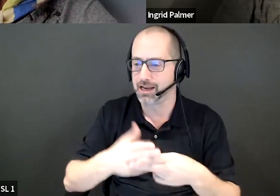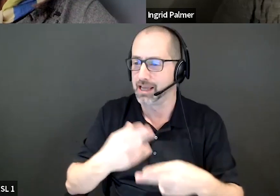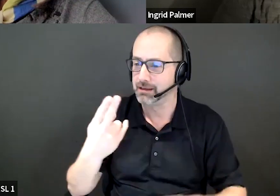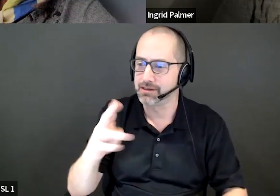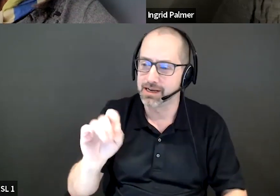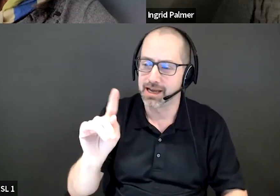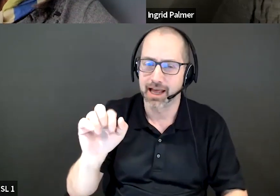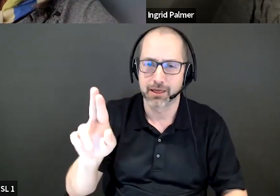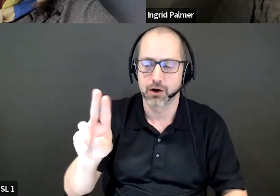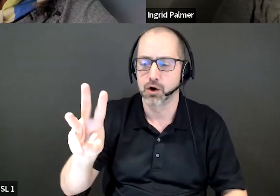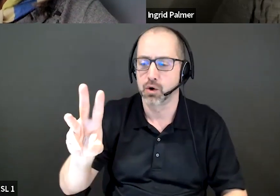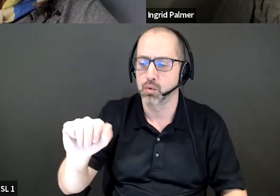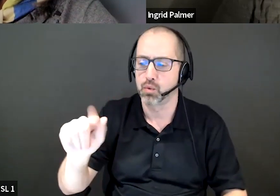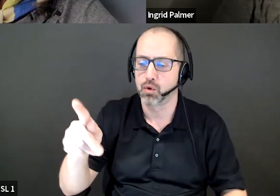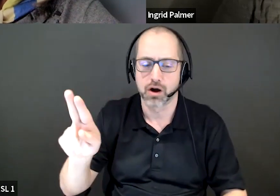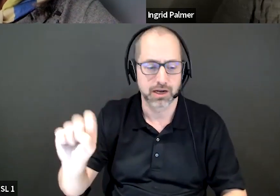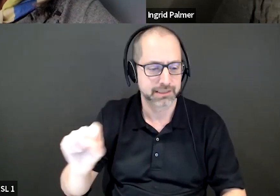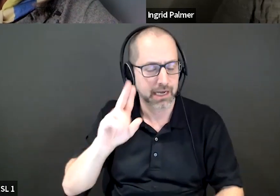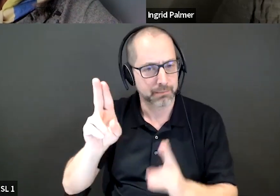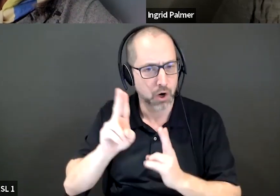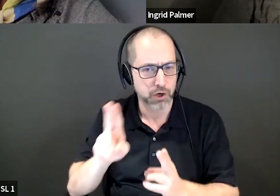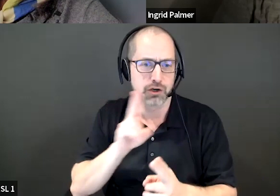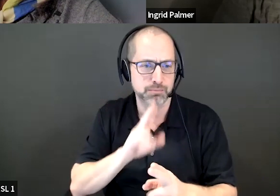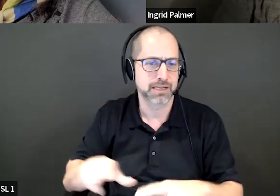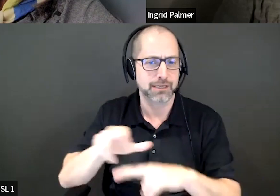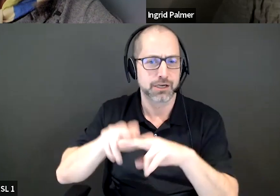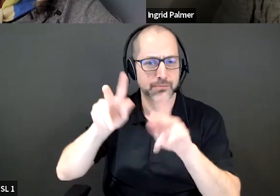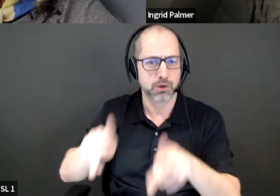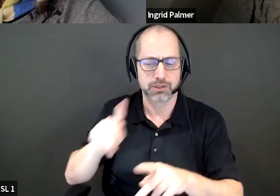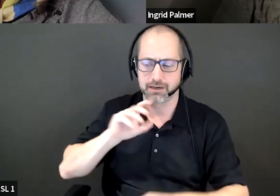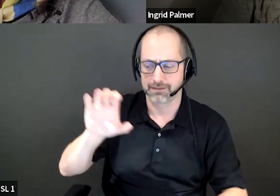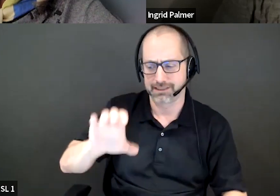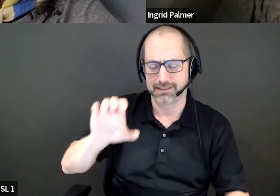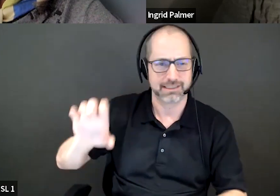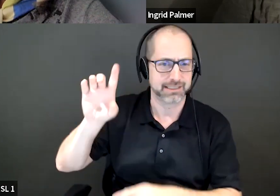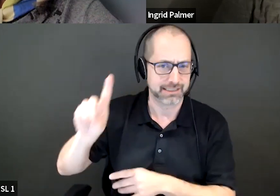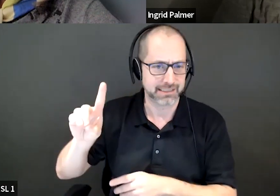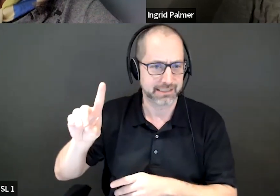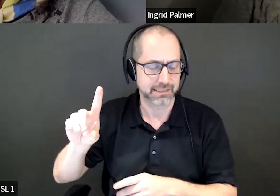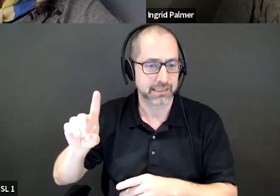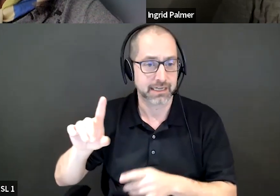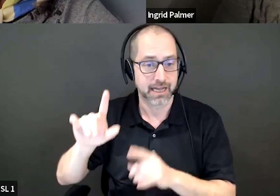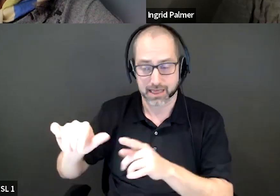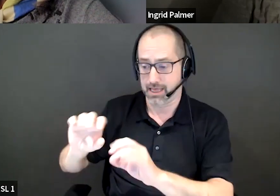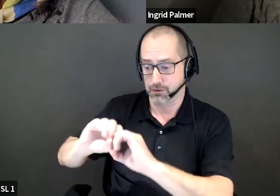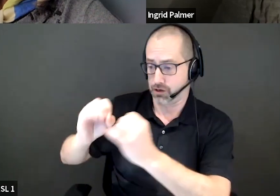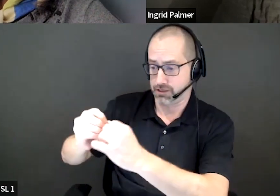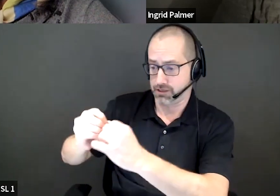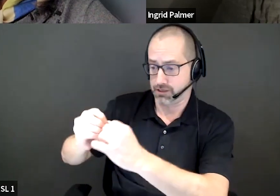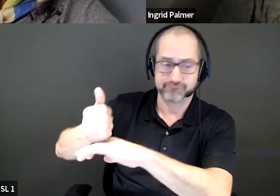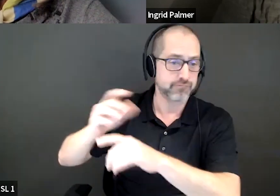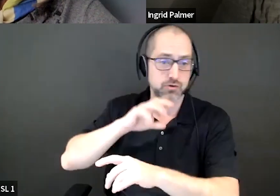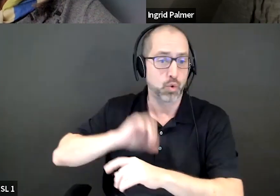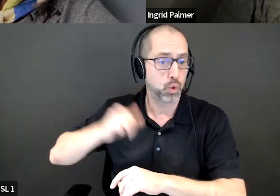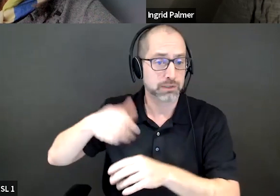be the National Chair of the Council of Canadians with Disabilities, one of the oldest run organizations